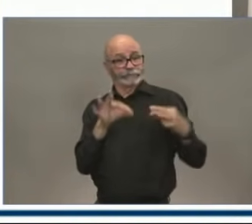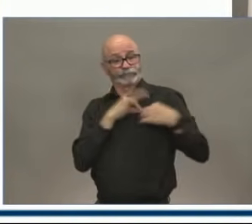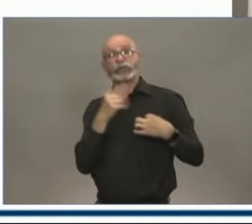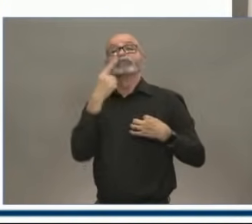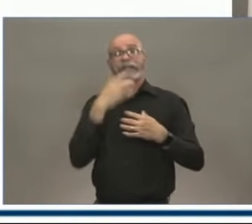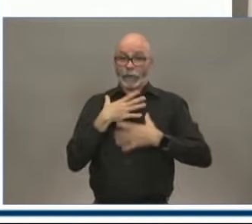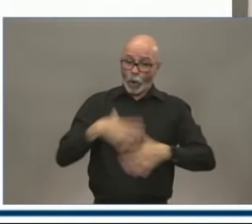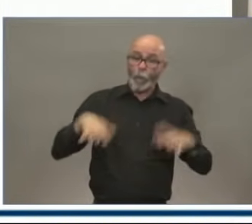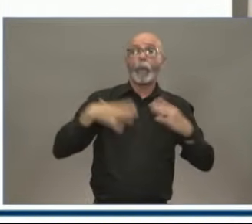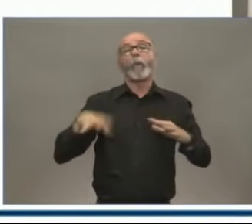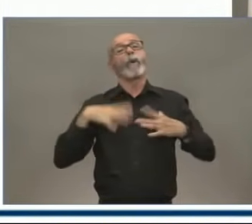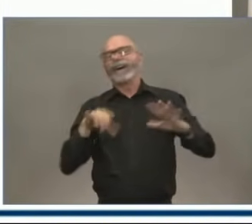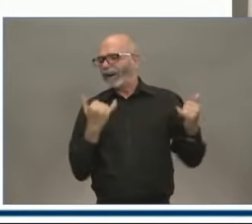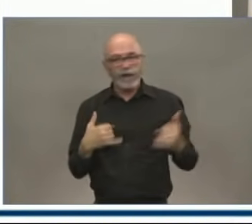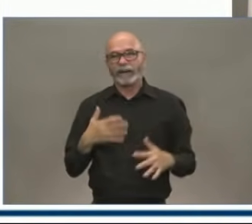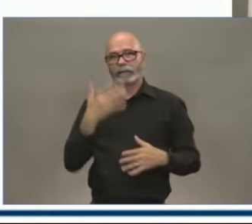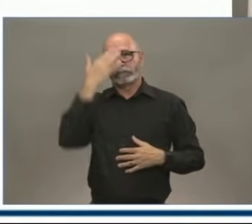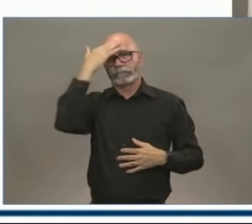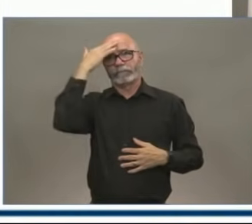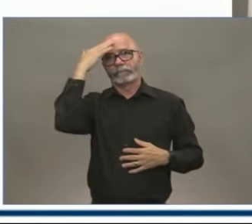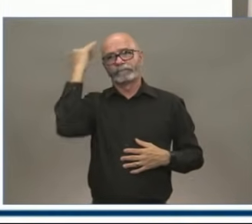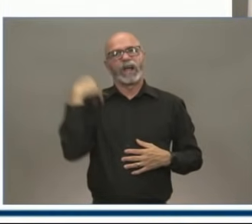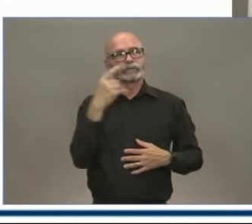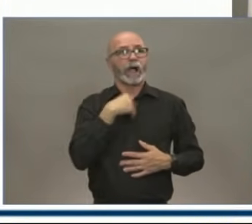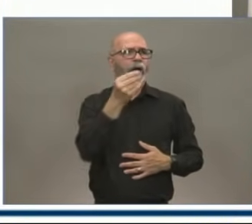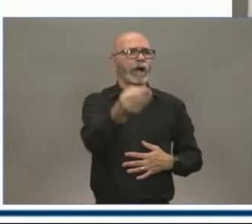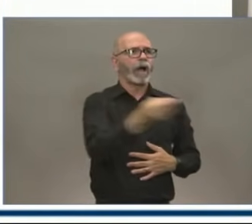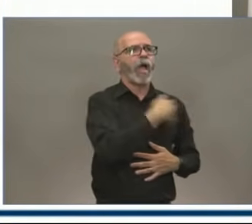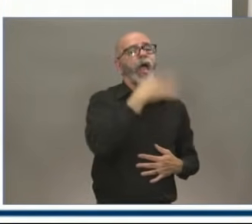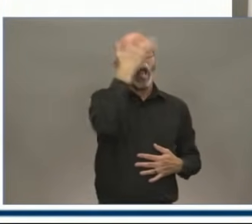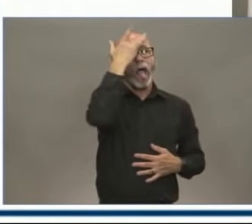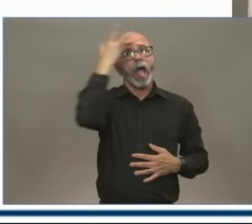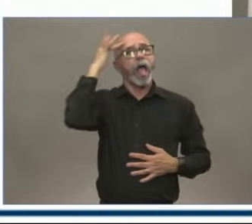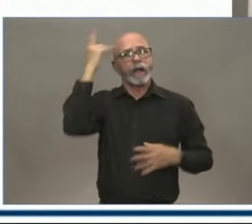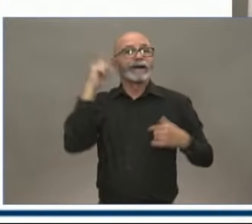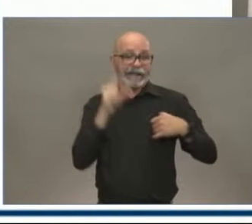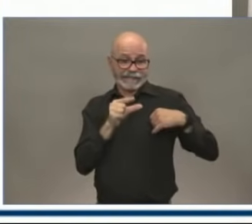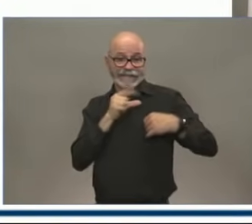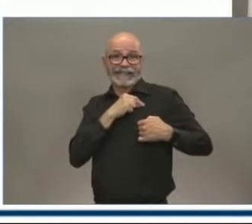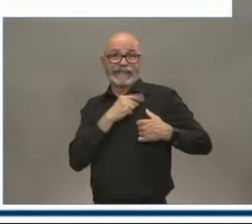supposed to be wearing that. Anyway, the red ribbon that I am wearing, that I just gave the Premier,